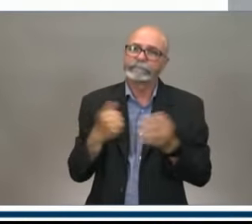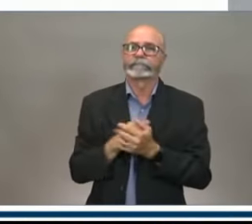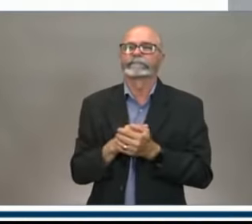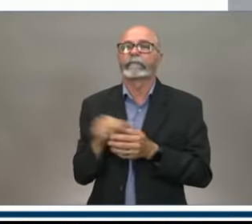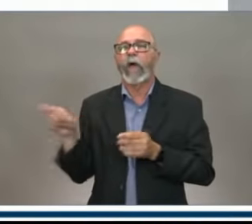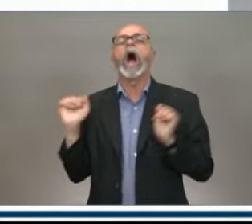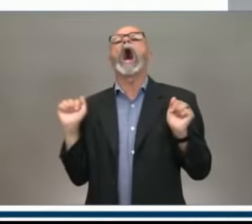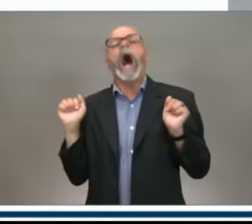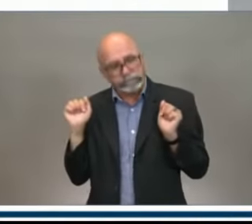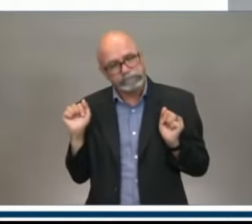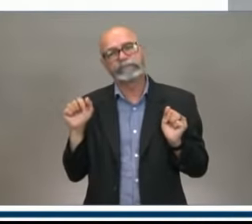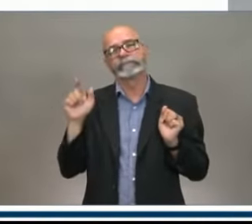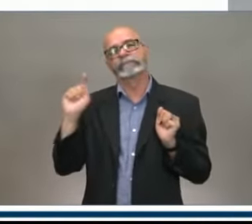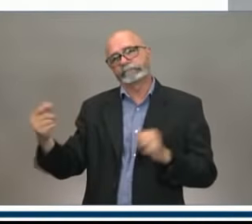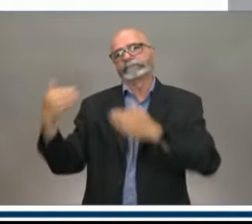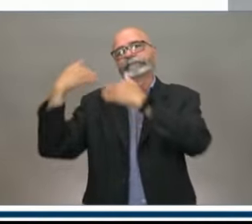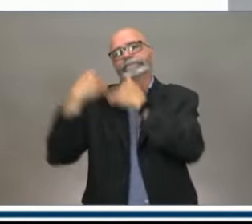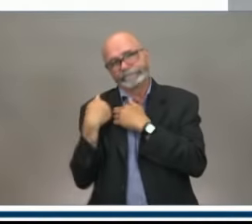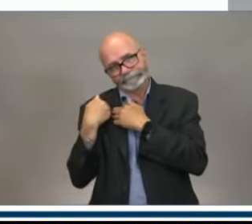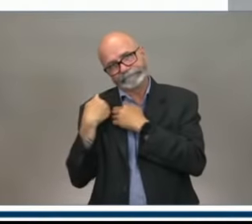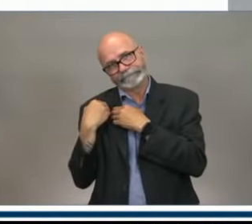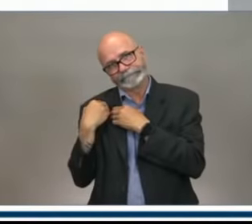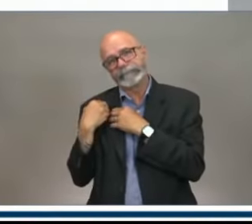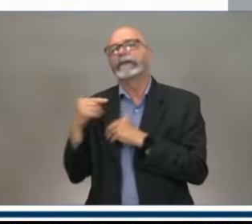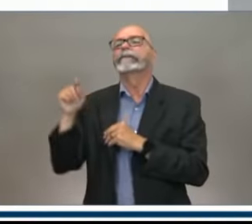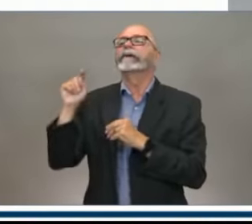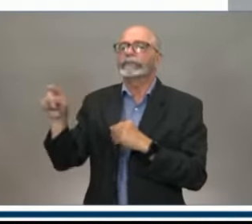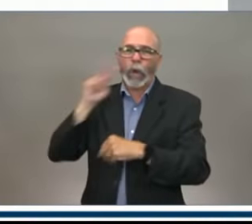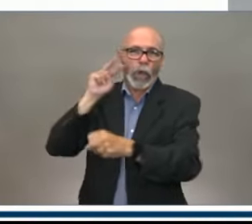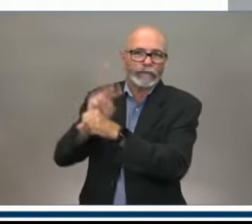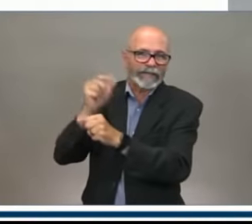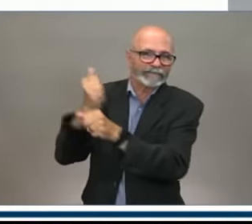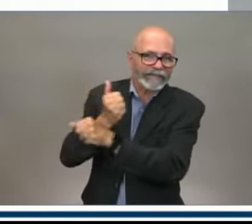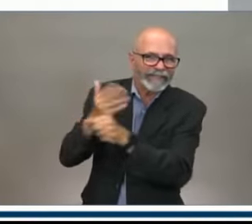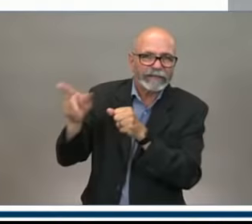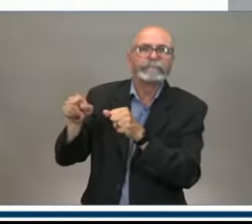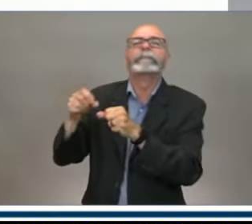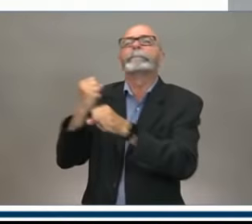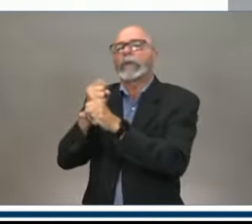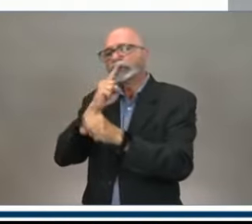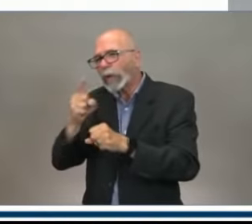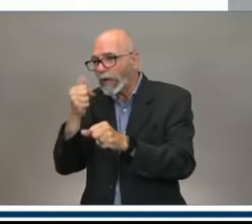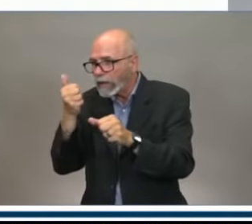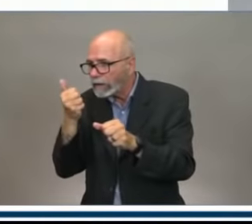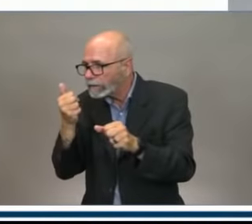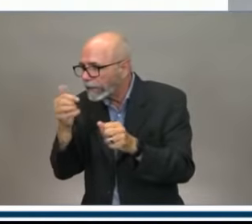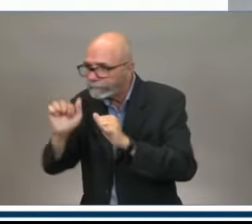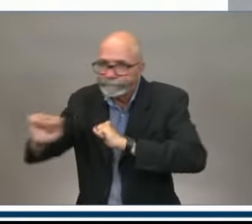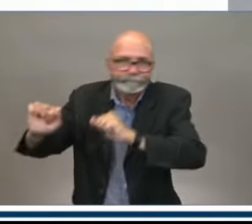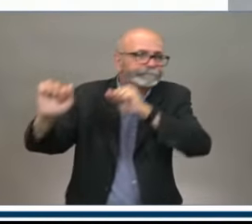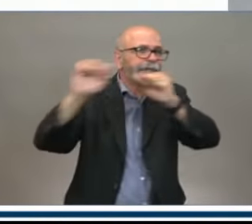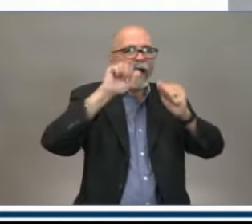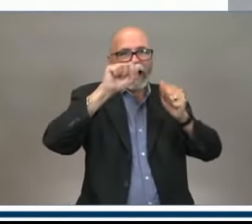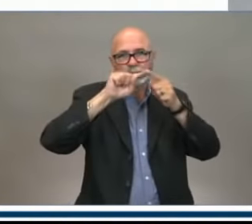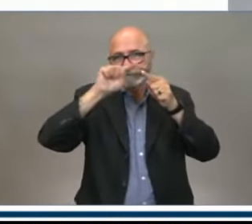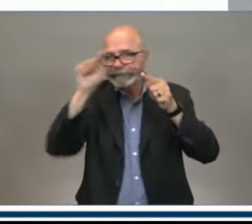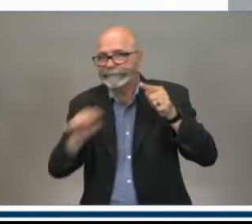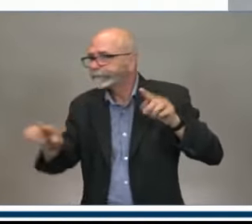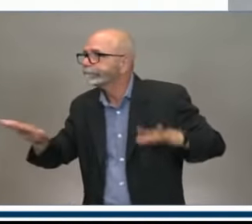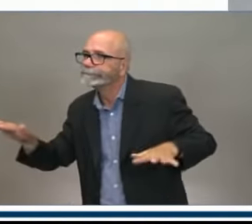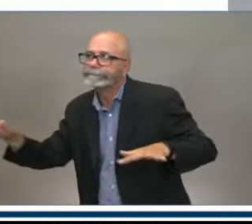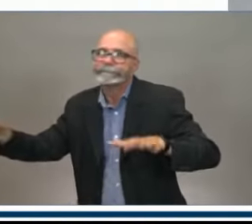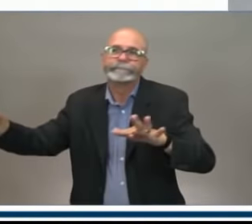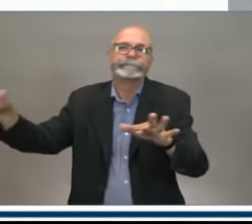but ultimately the responsibility is for the business or the whoever runs the workplace to make sure they're providing a safe work